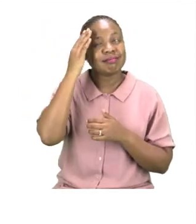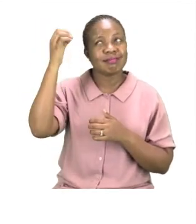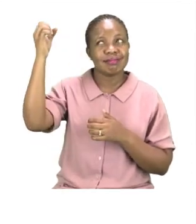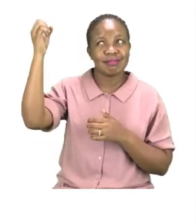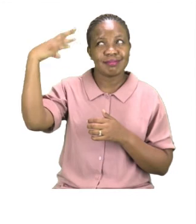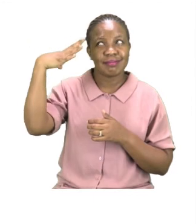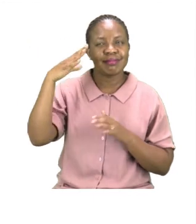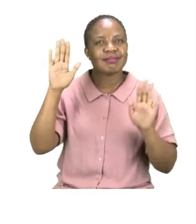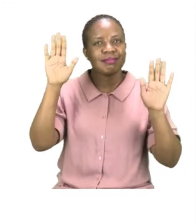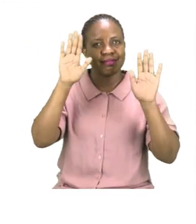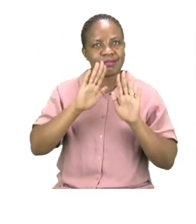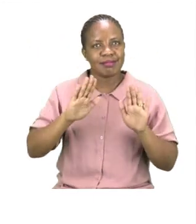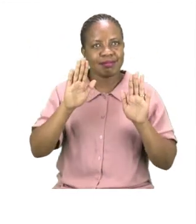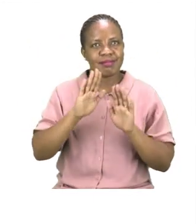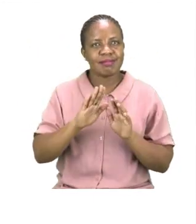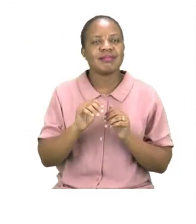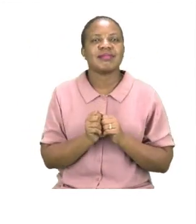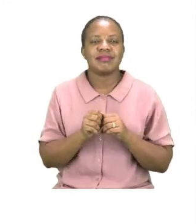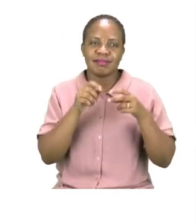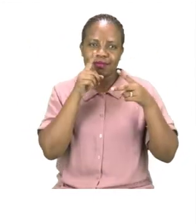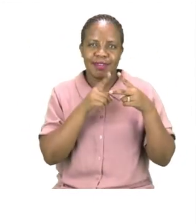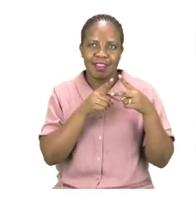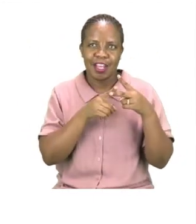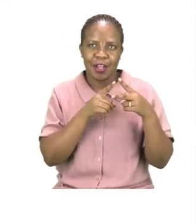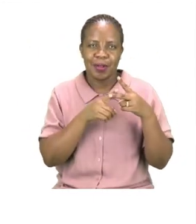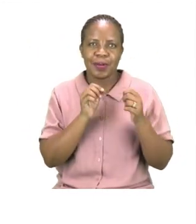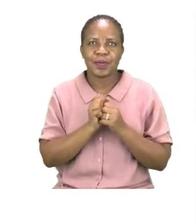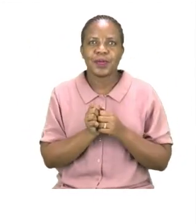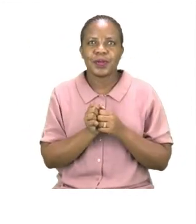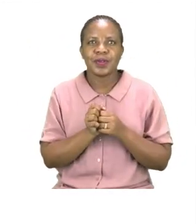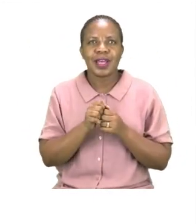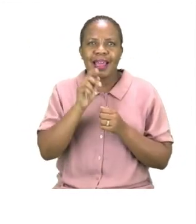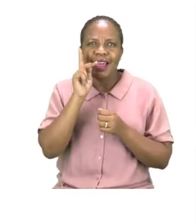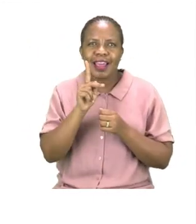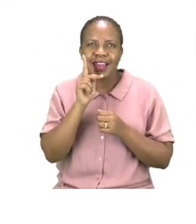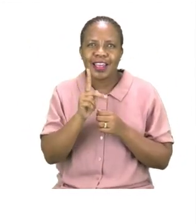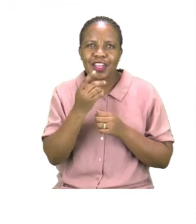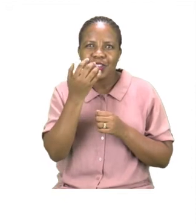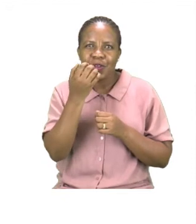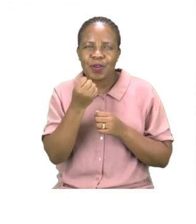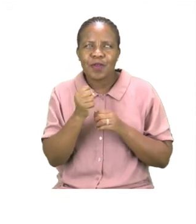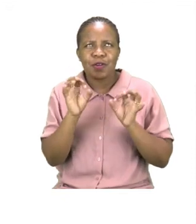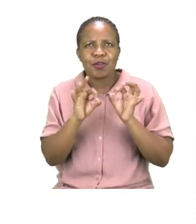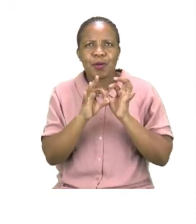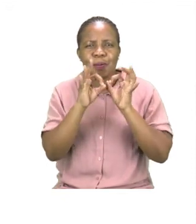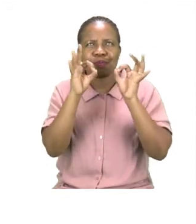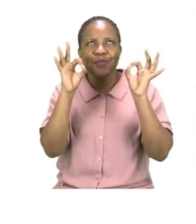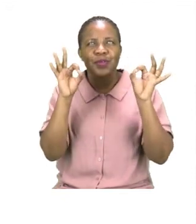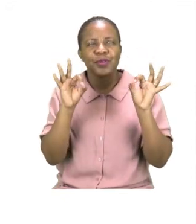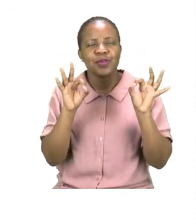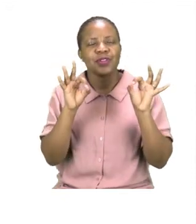Just under the sun we have some beautiful clouds and there is an angel that is floating